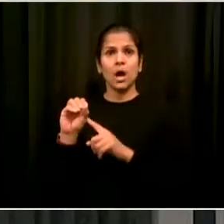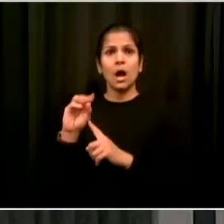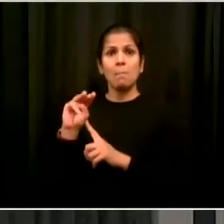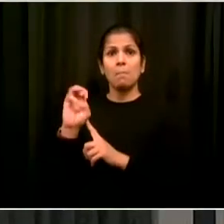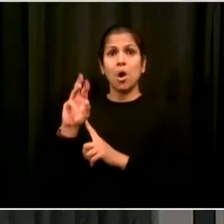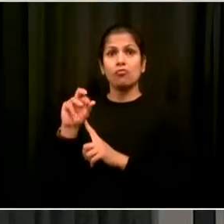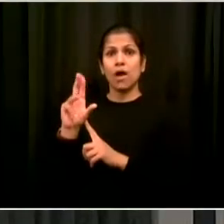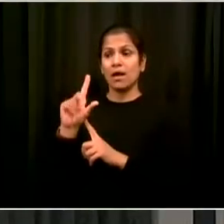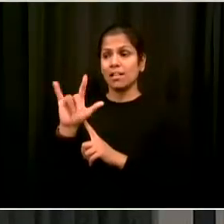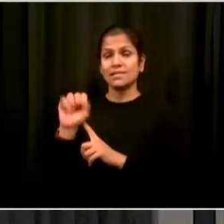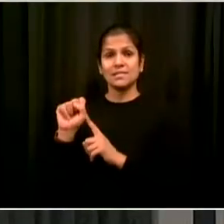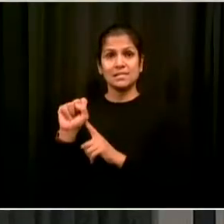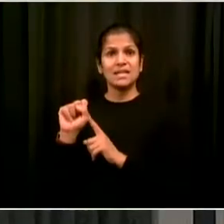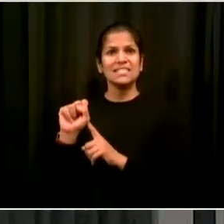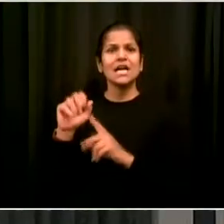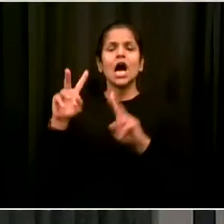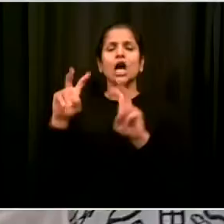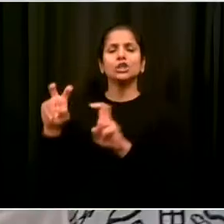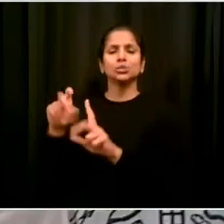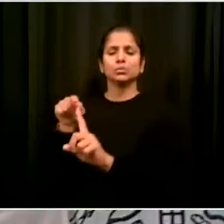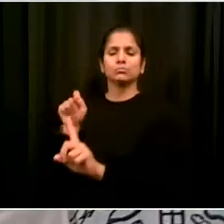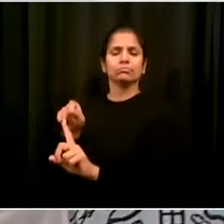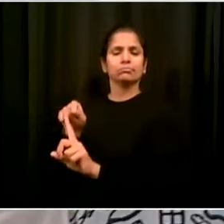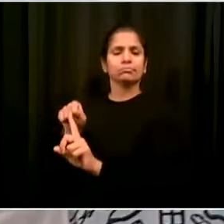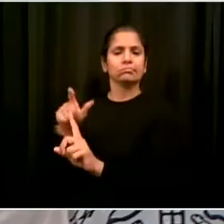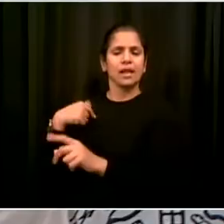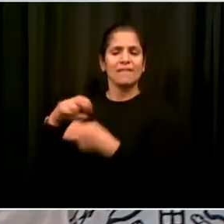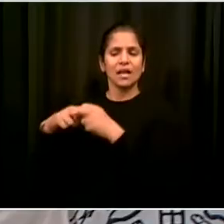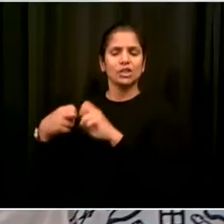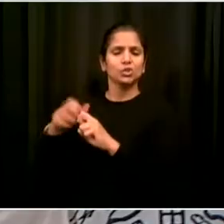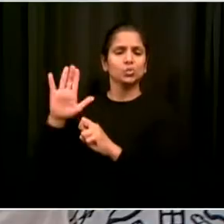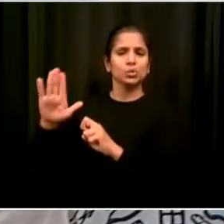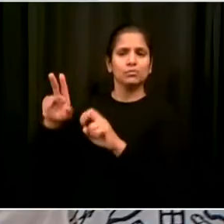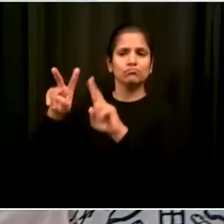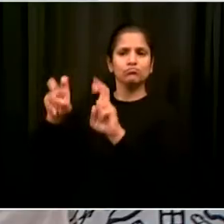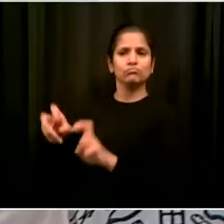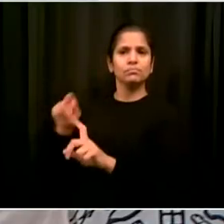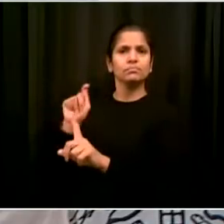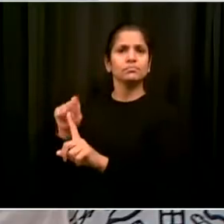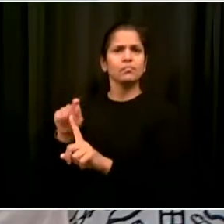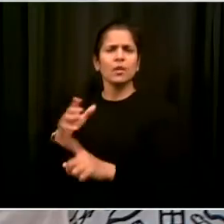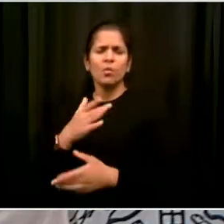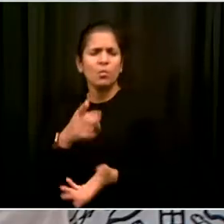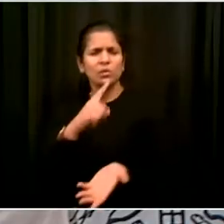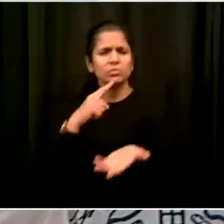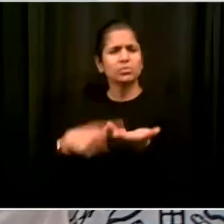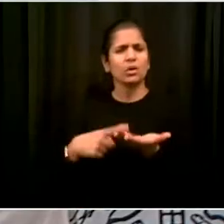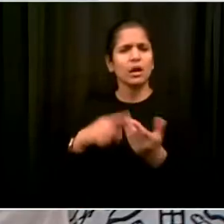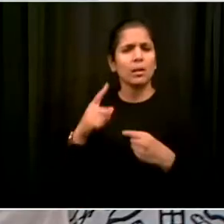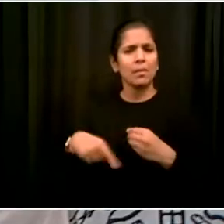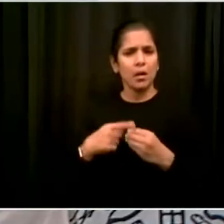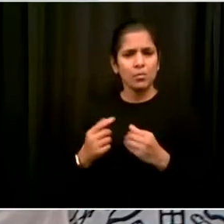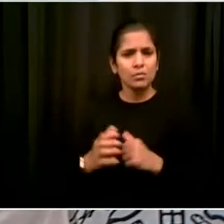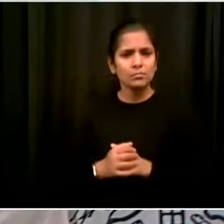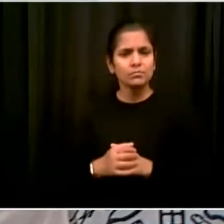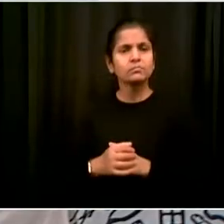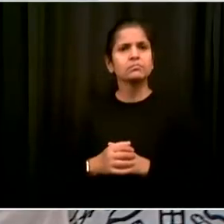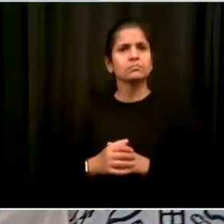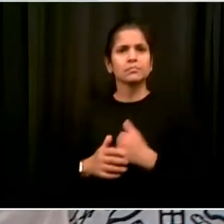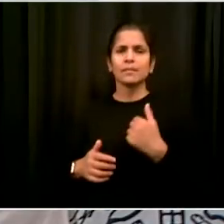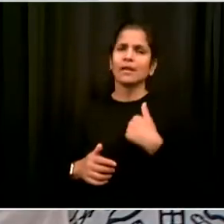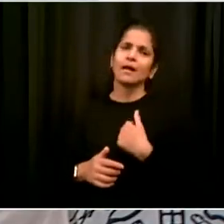time? Yeah, Michael, look, that is something we've covered many times. The bottom line is